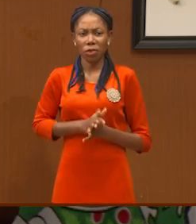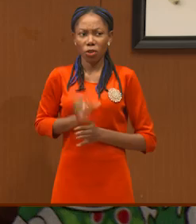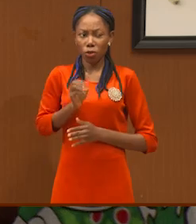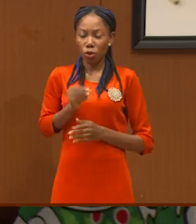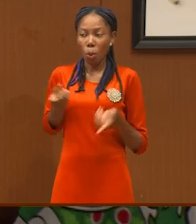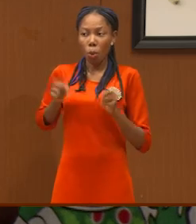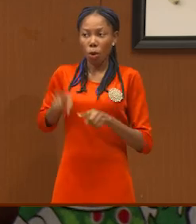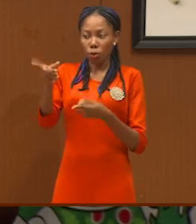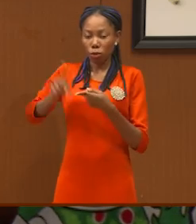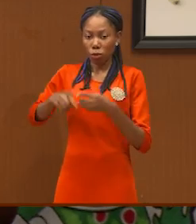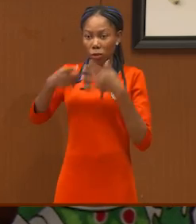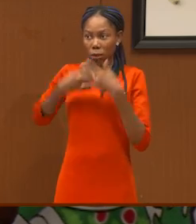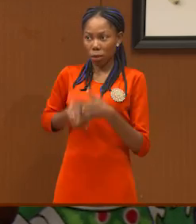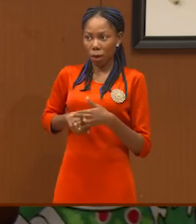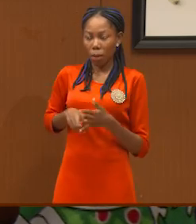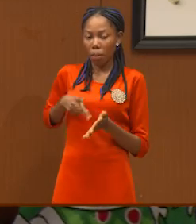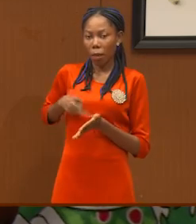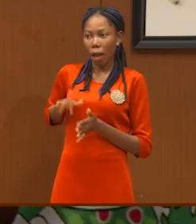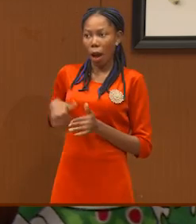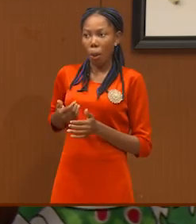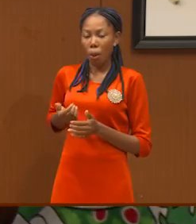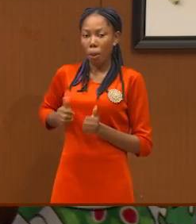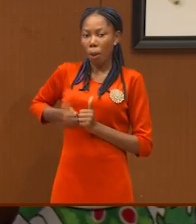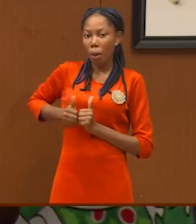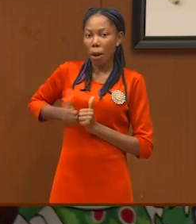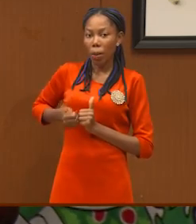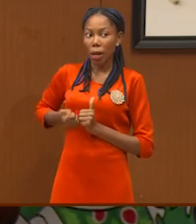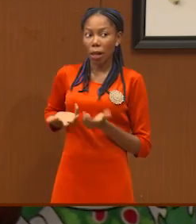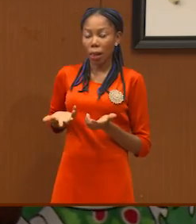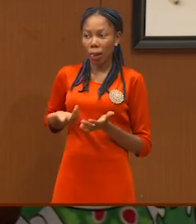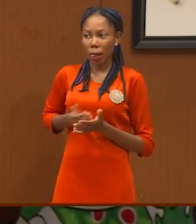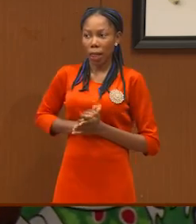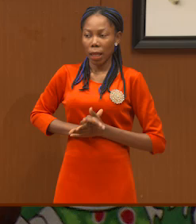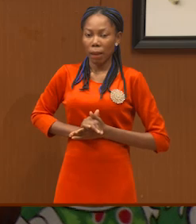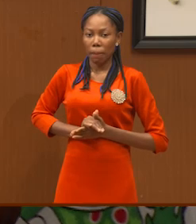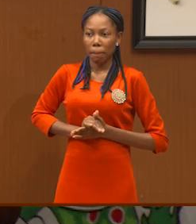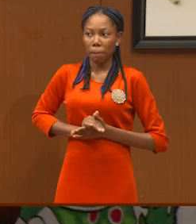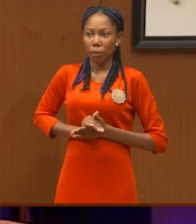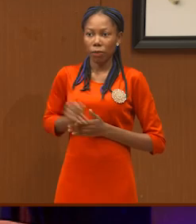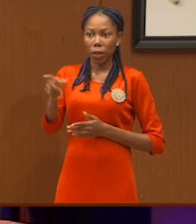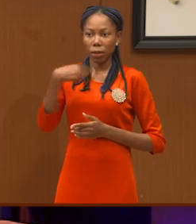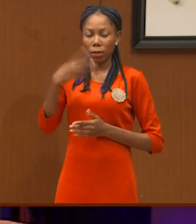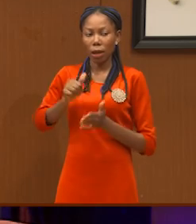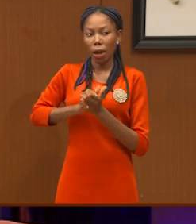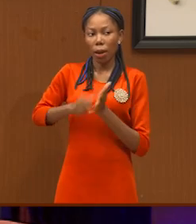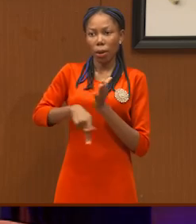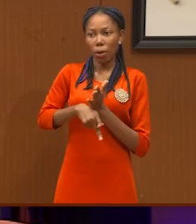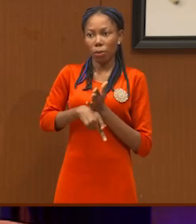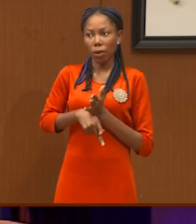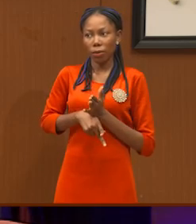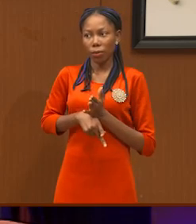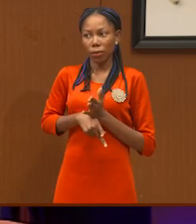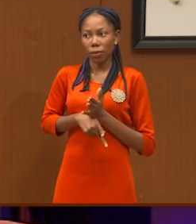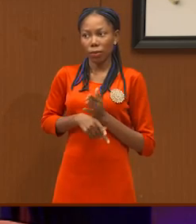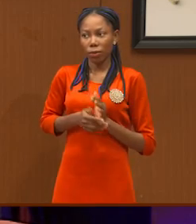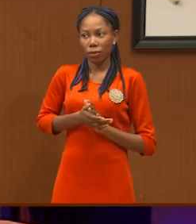to start? Did you say March ending or April ending? When did you agree on? April ending. No,